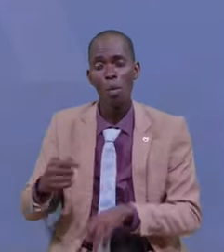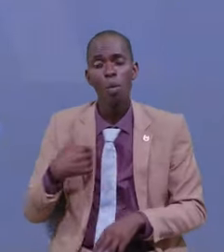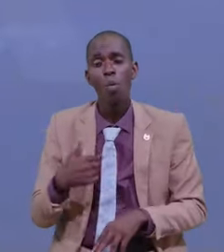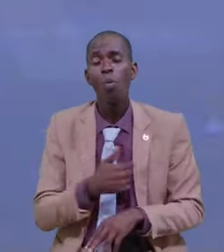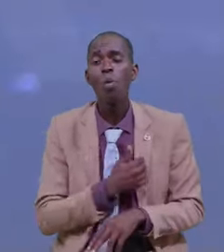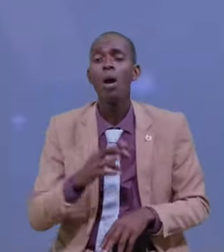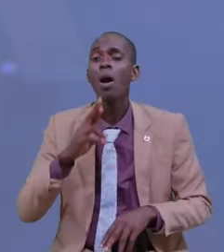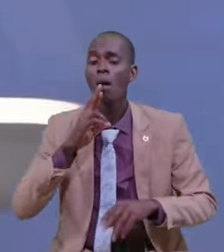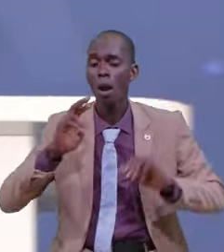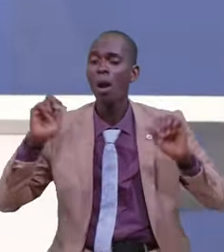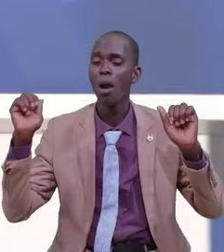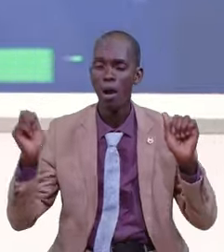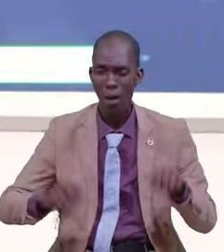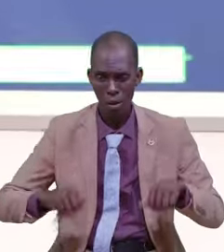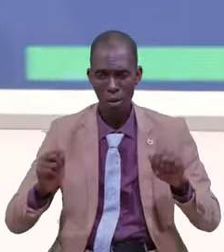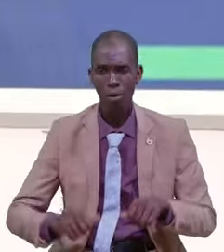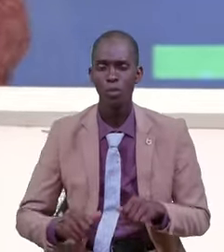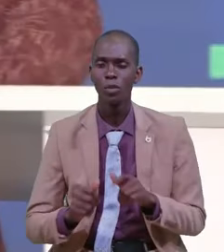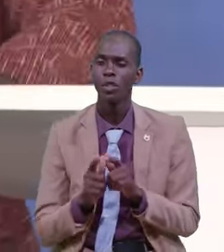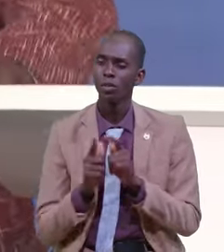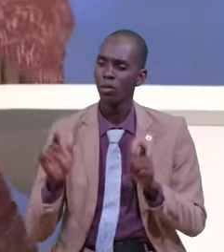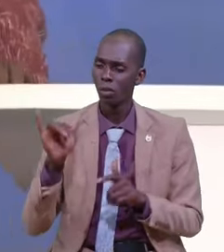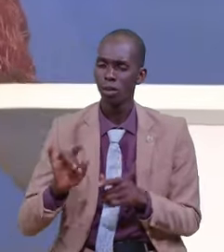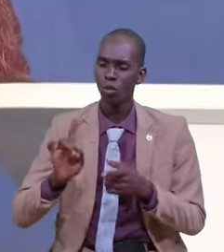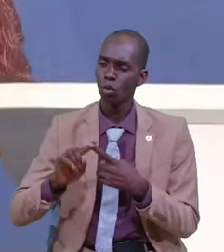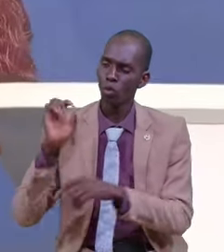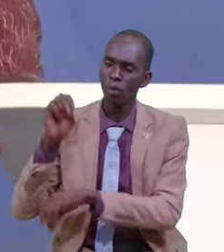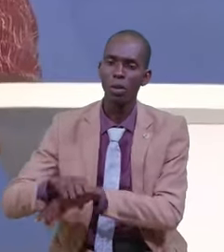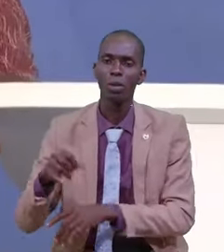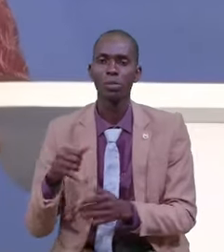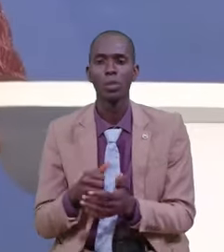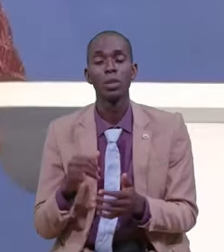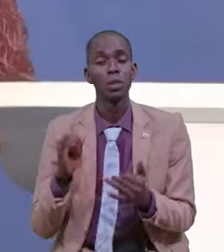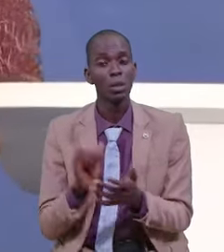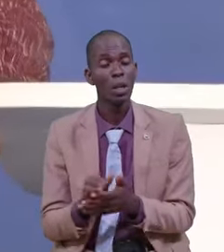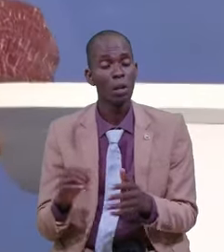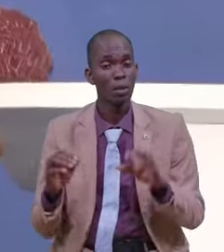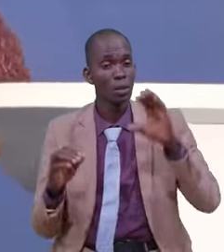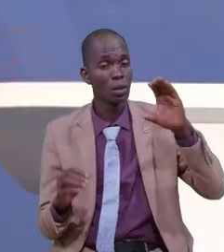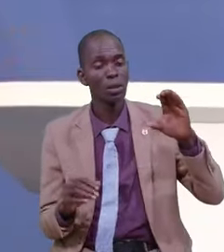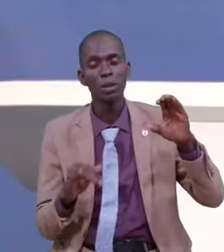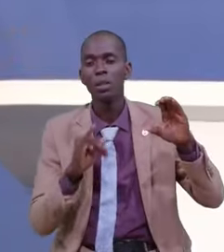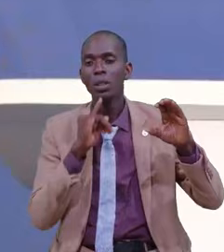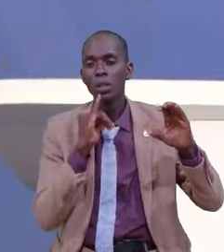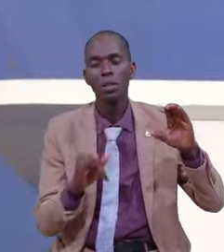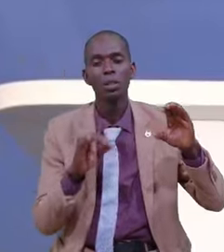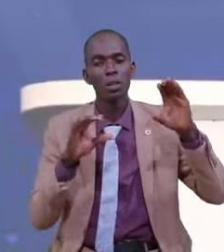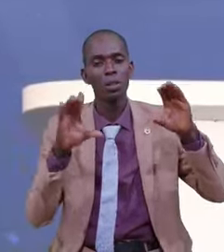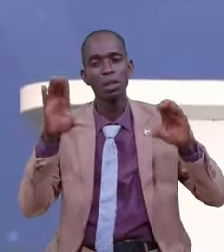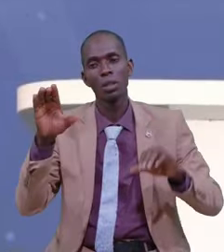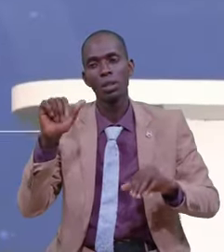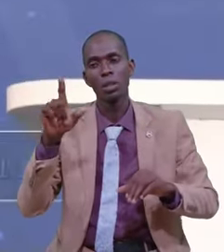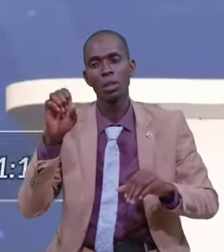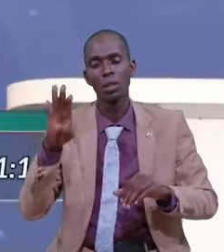overcome it. And the first thing in our life is the positive confession. H is Anna.